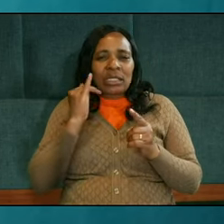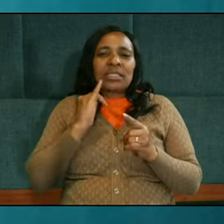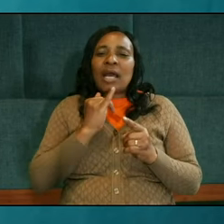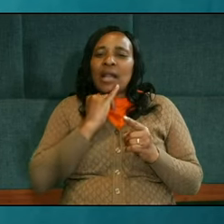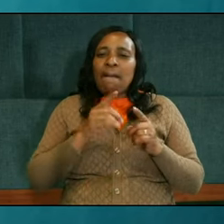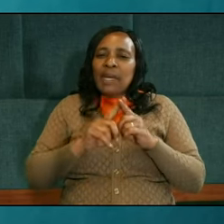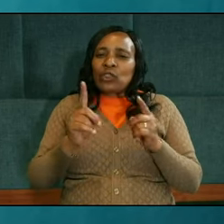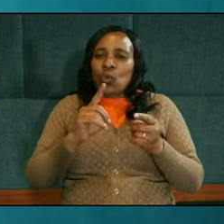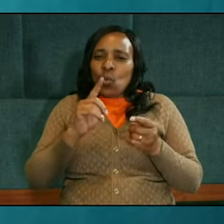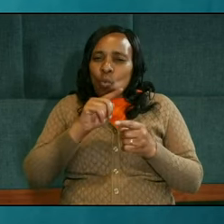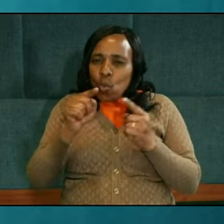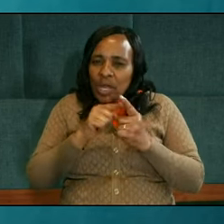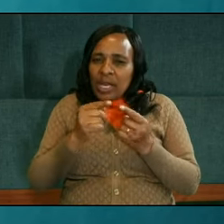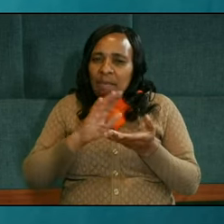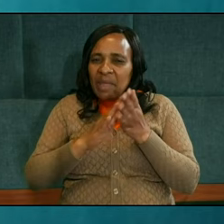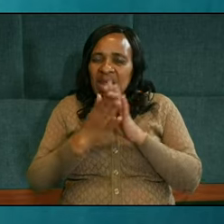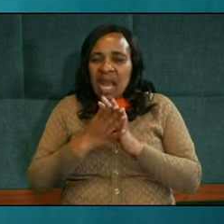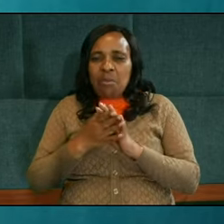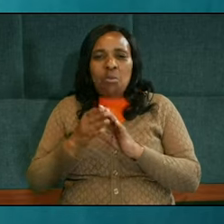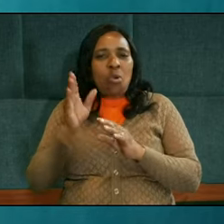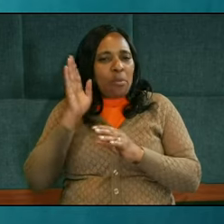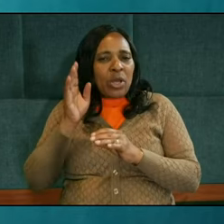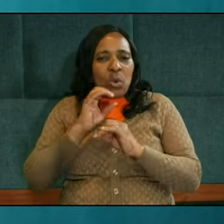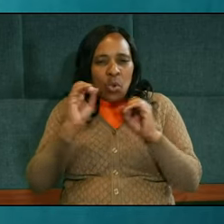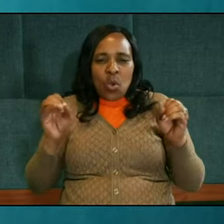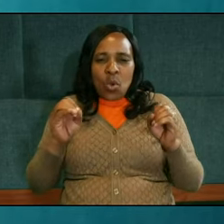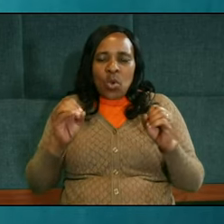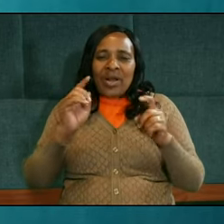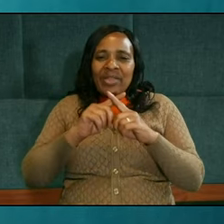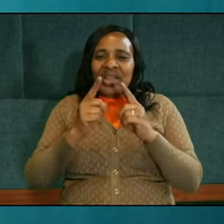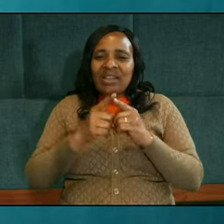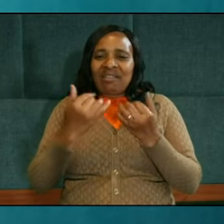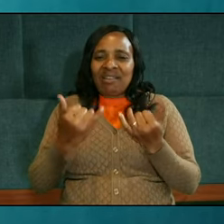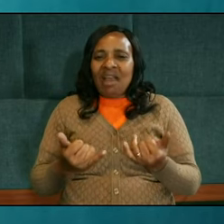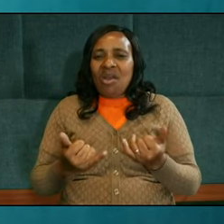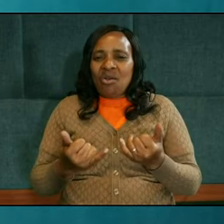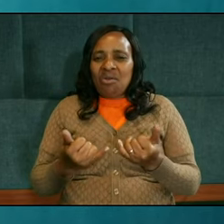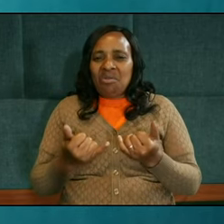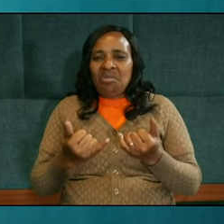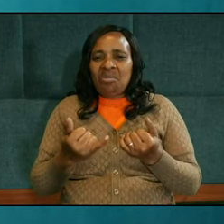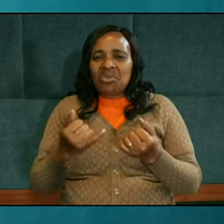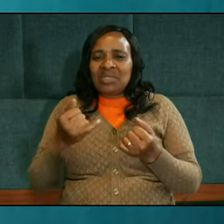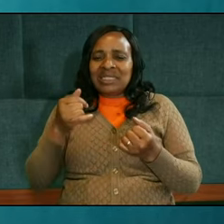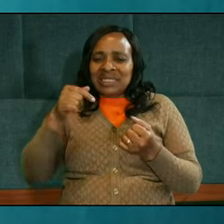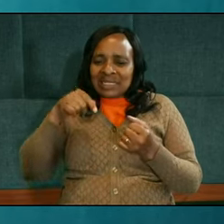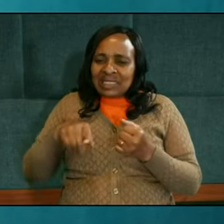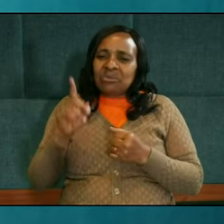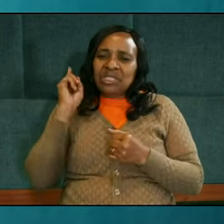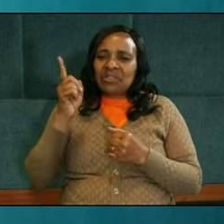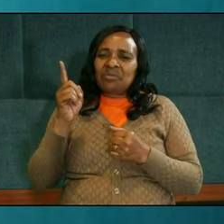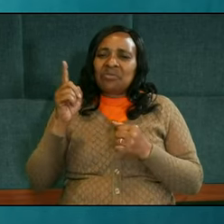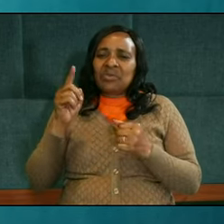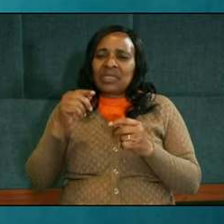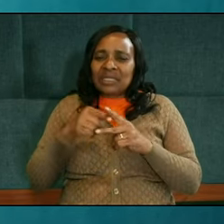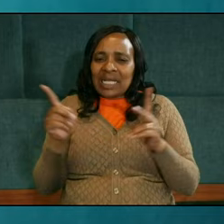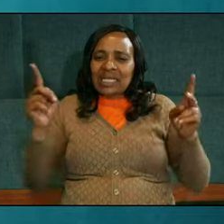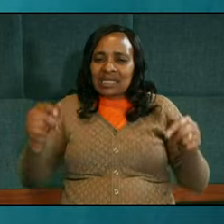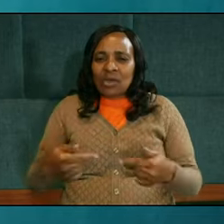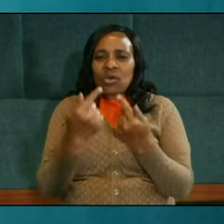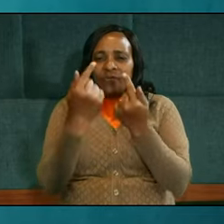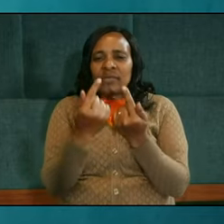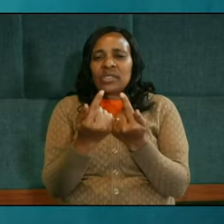disobedient and started following his own ways, in what I would refer to as scorn, he was quite scornful.